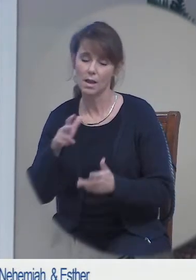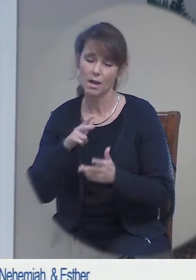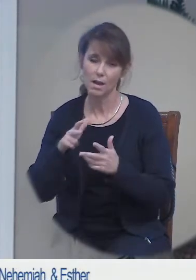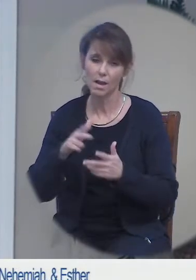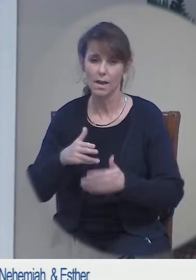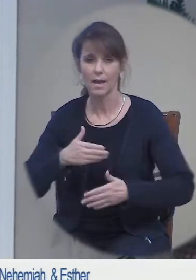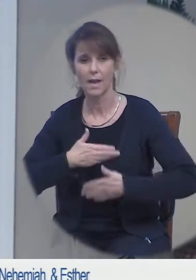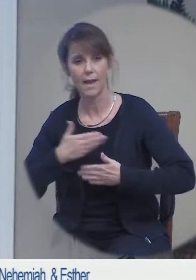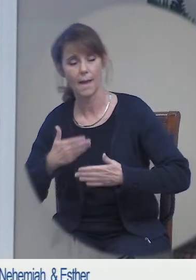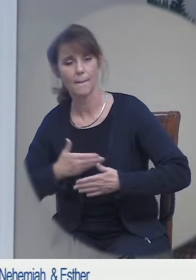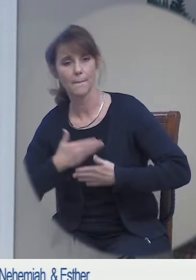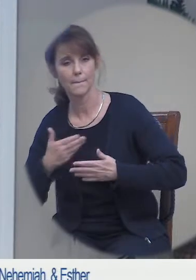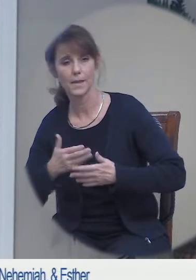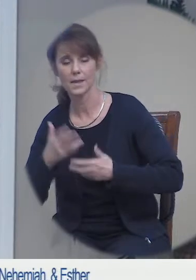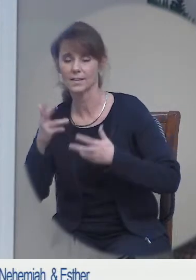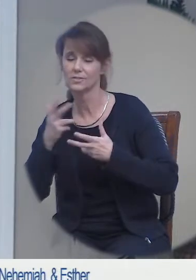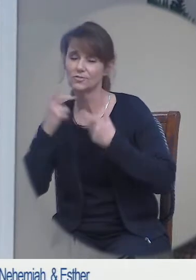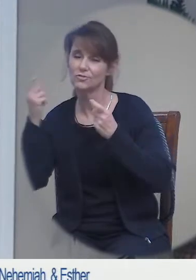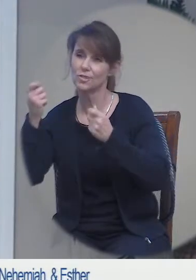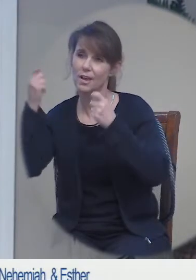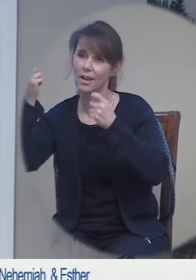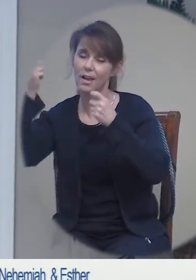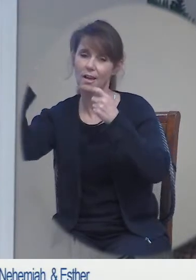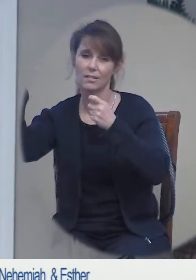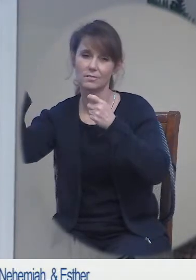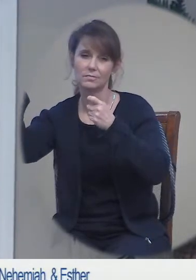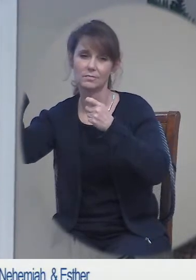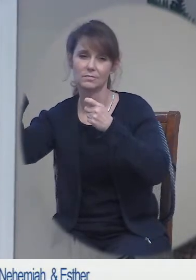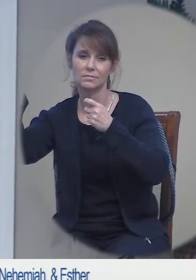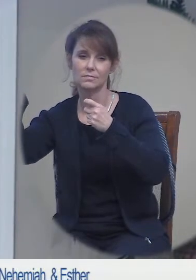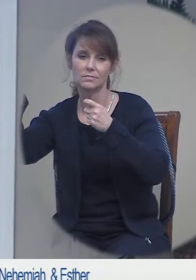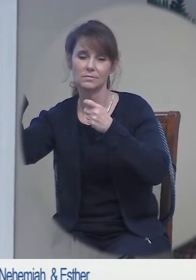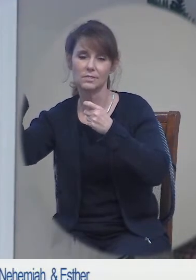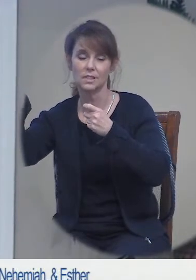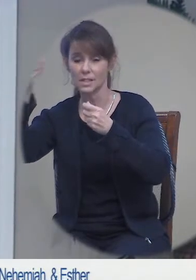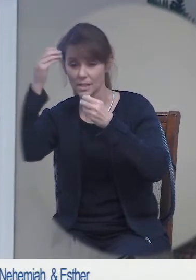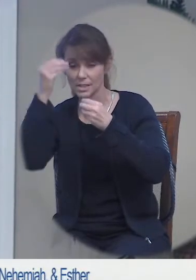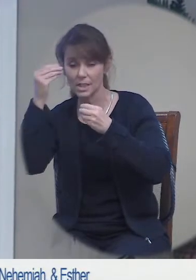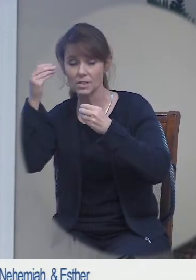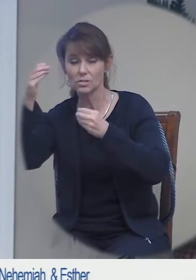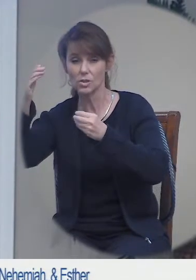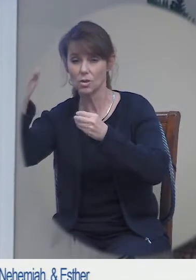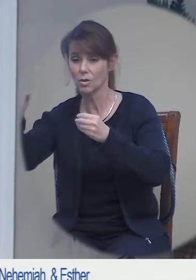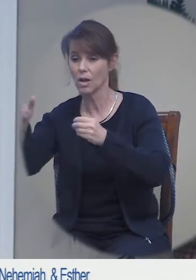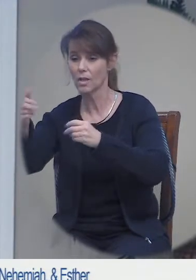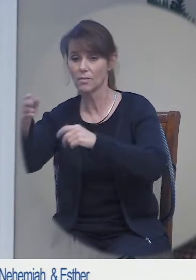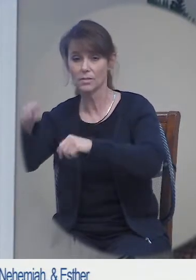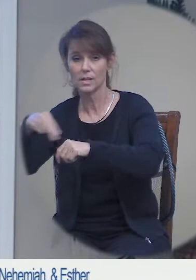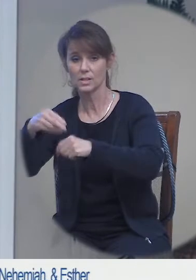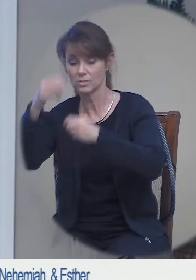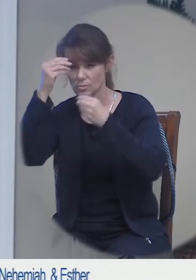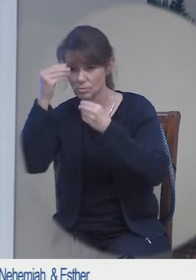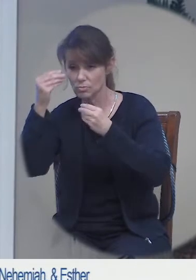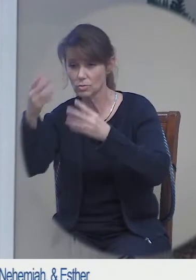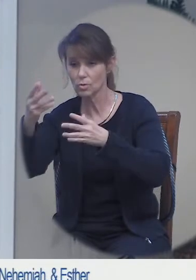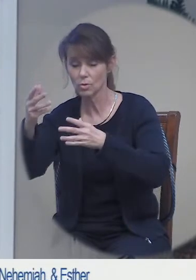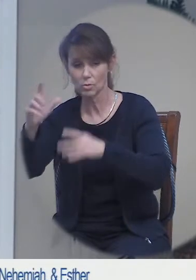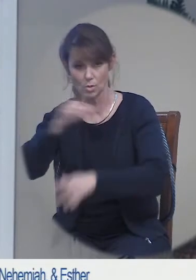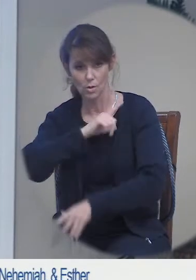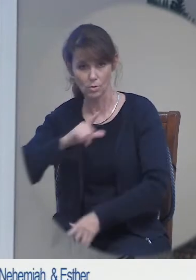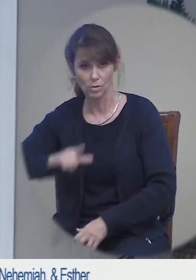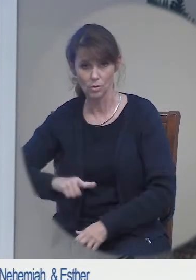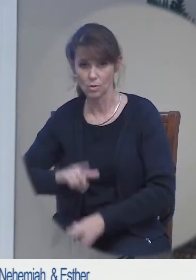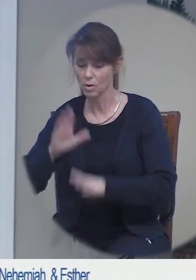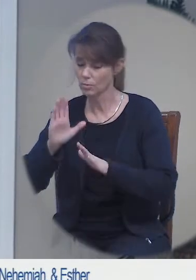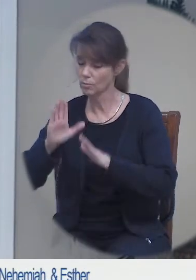with joyful shouting. Then they said among the nations, the Lord has done great things for them. The Lord